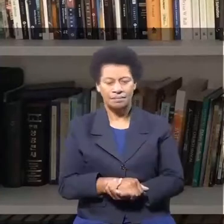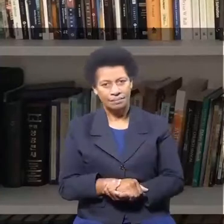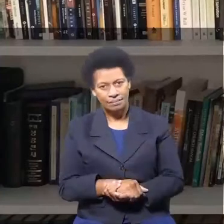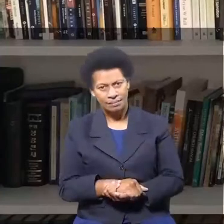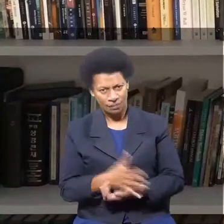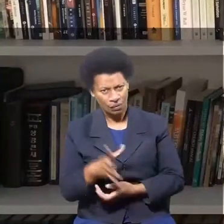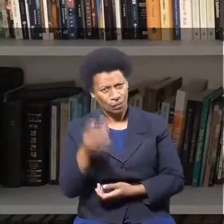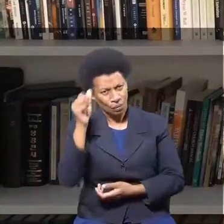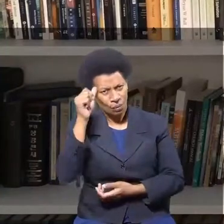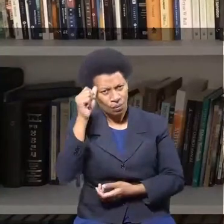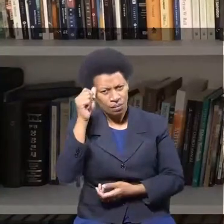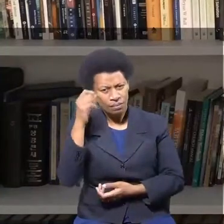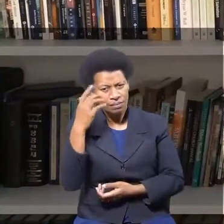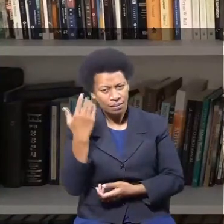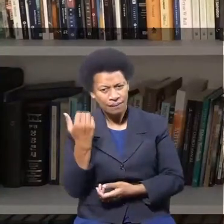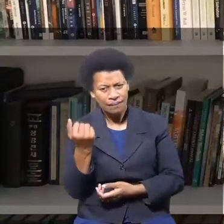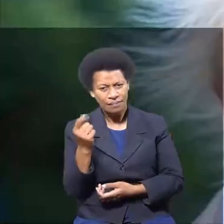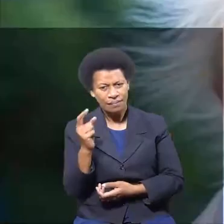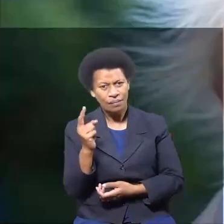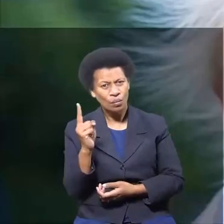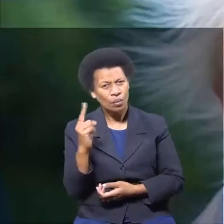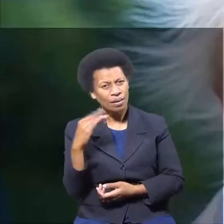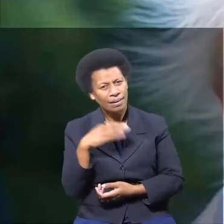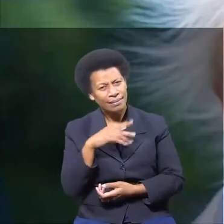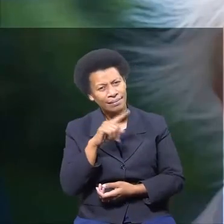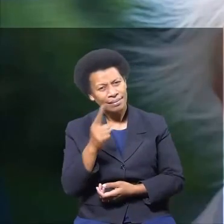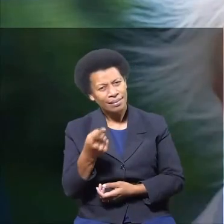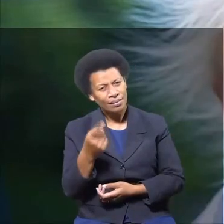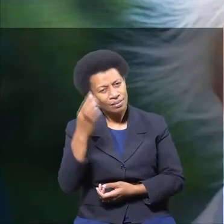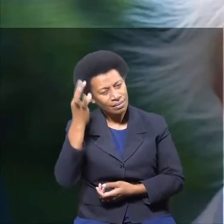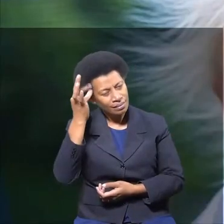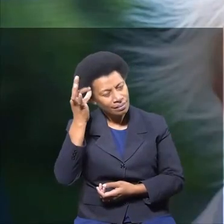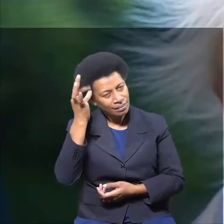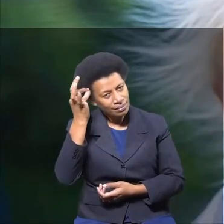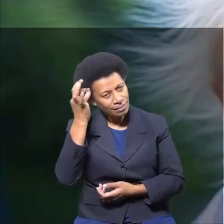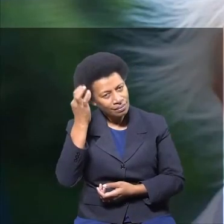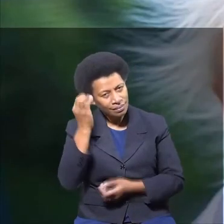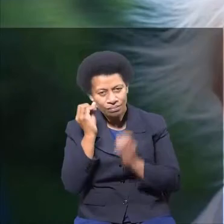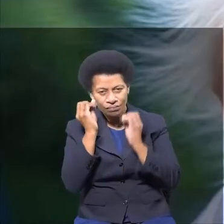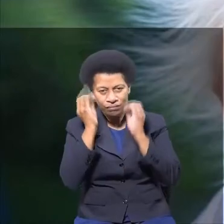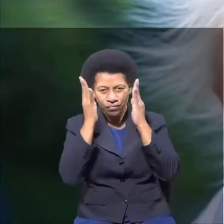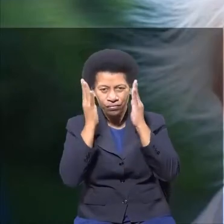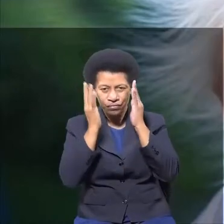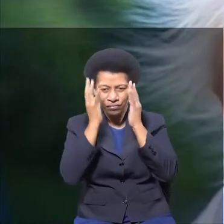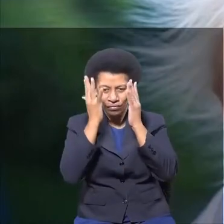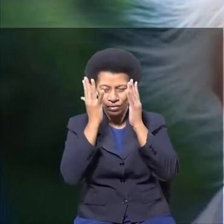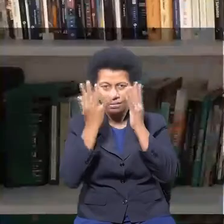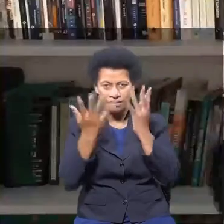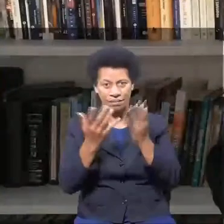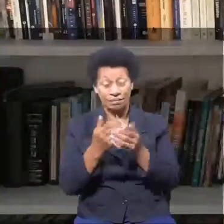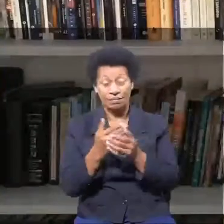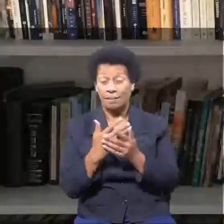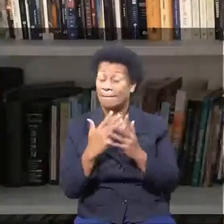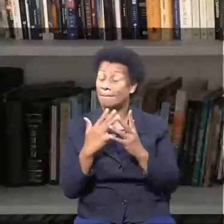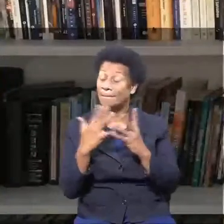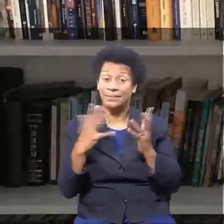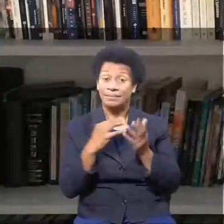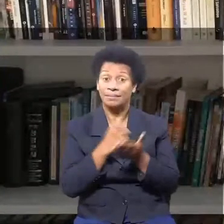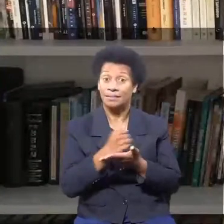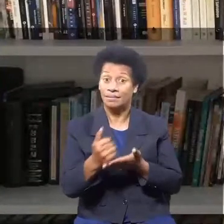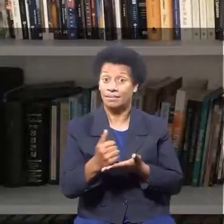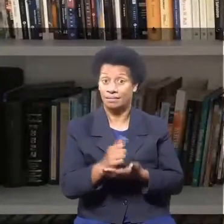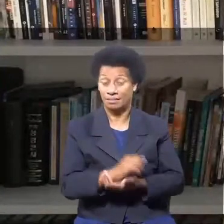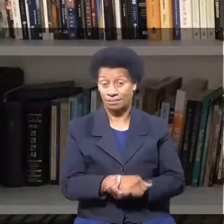of your head. Did you realize that you have about 100,000 hairs on your head? That's a very, very big